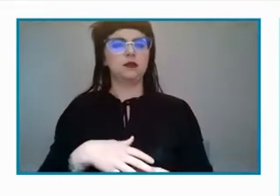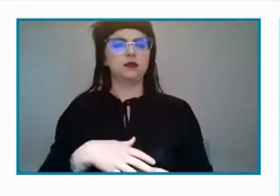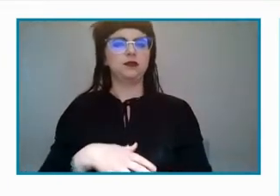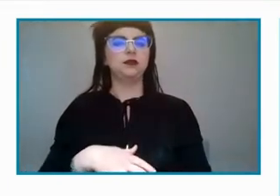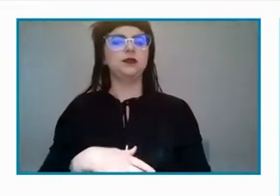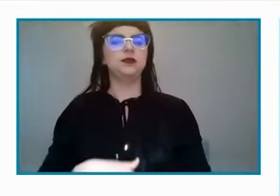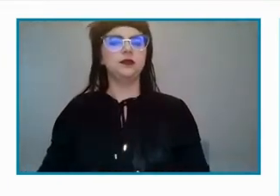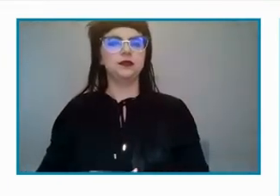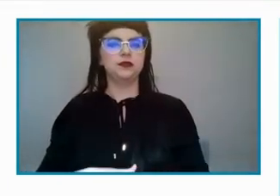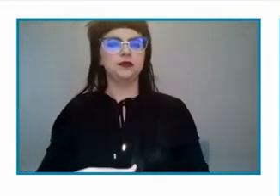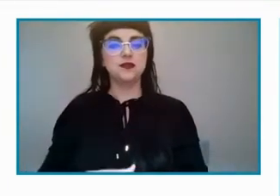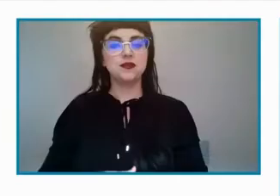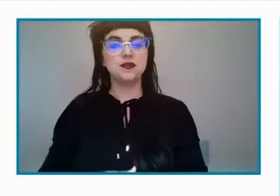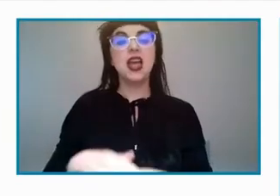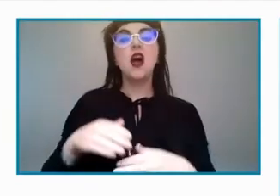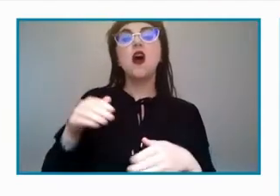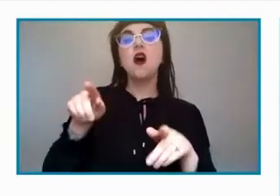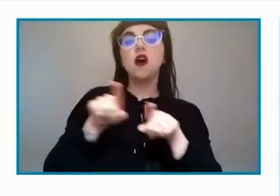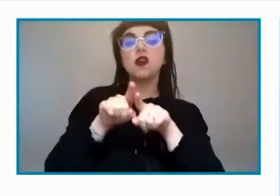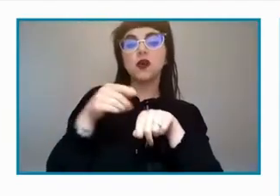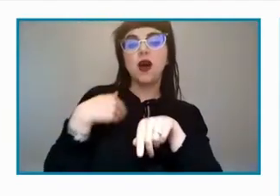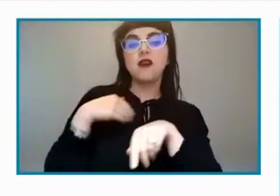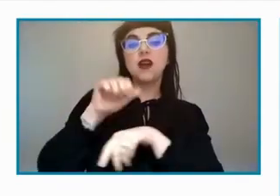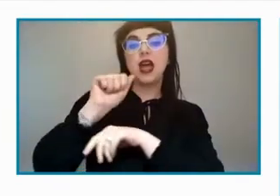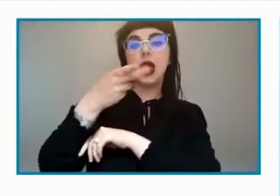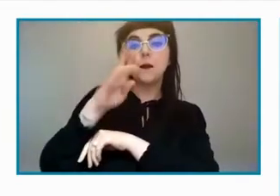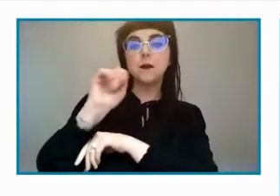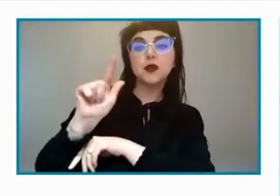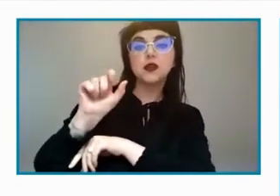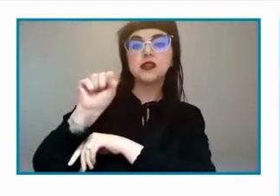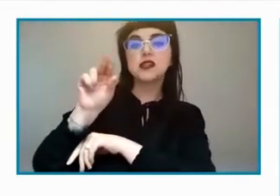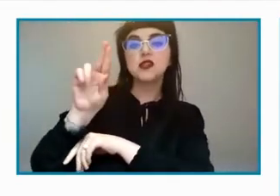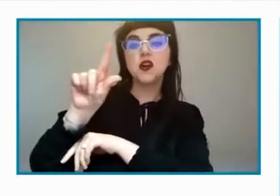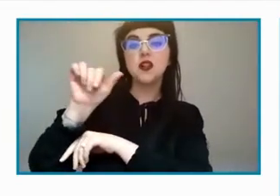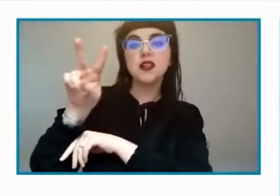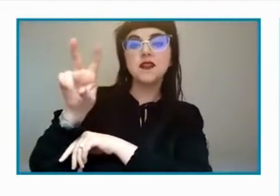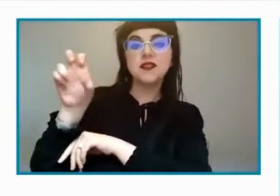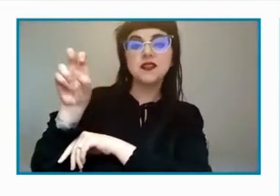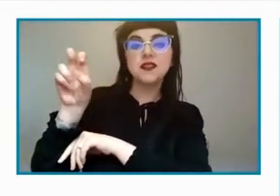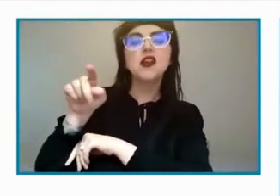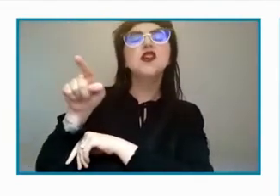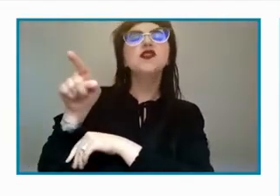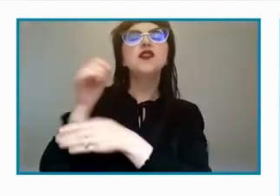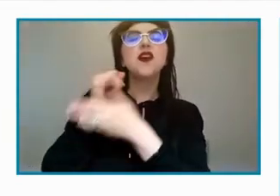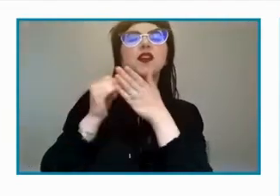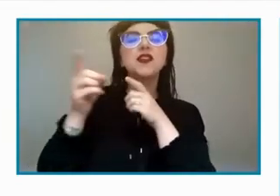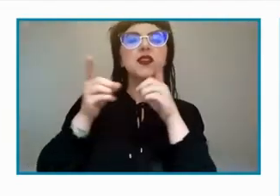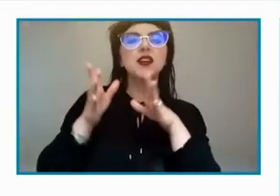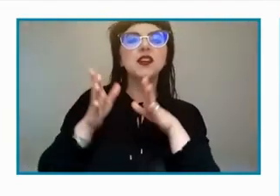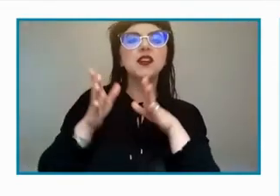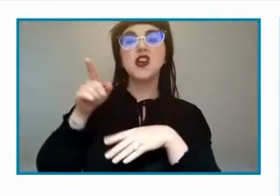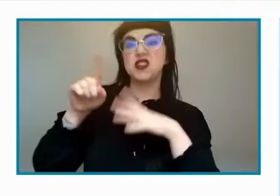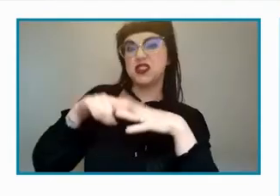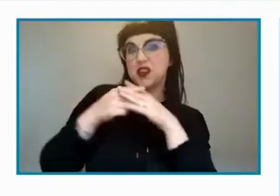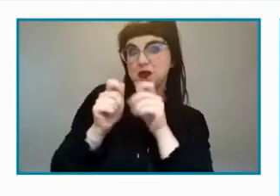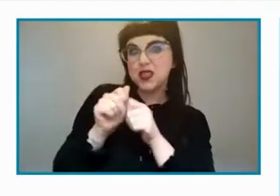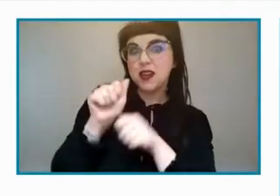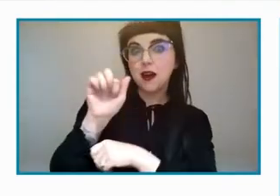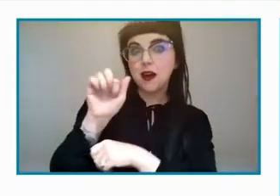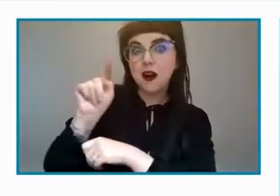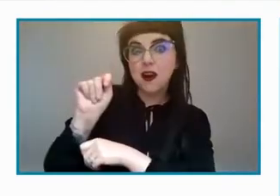have April Sullivan, Director of Programs, and April Sullivan started at ArtSpark Texas as its very first employee